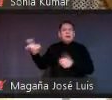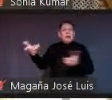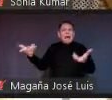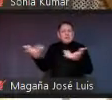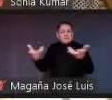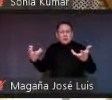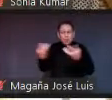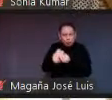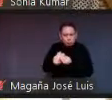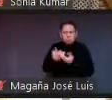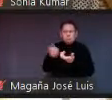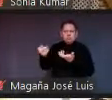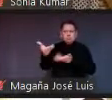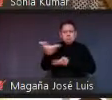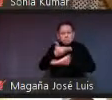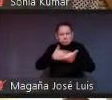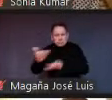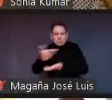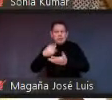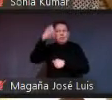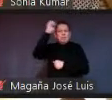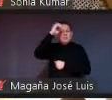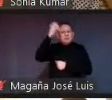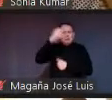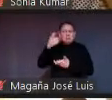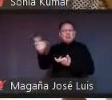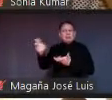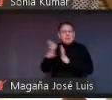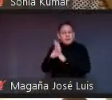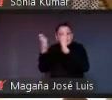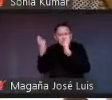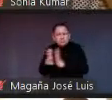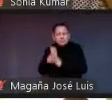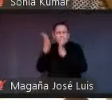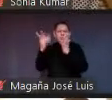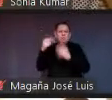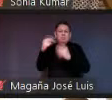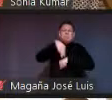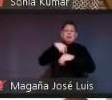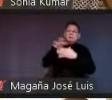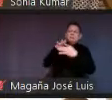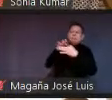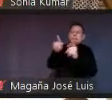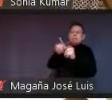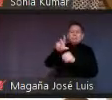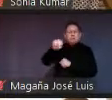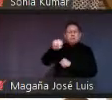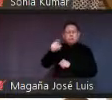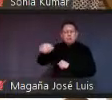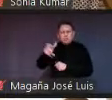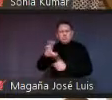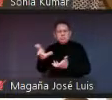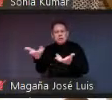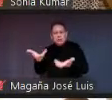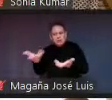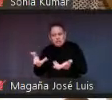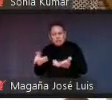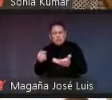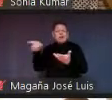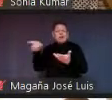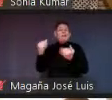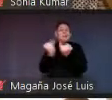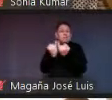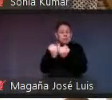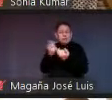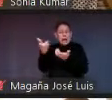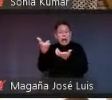is it happening? And it reflects back to some of the things we talked about in the last knowledge forum, the use of active and service learning.